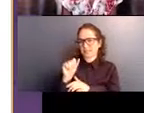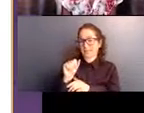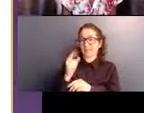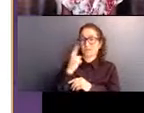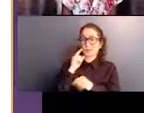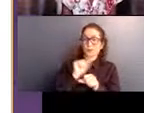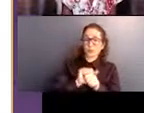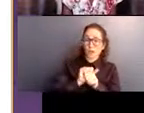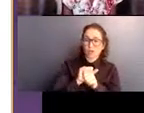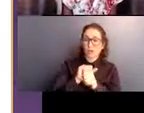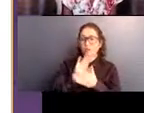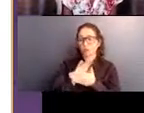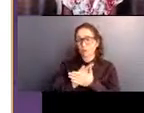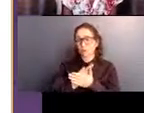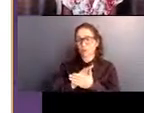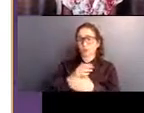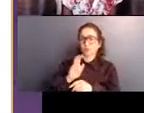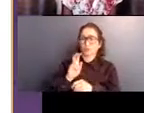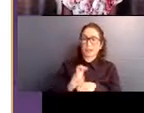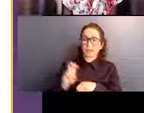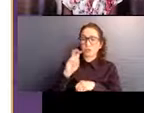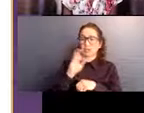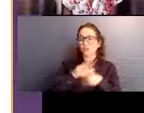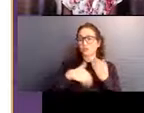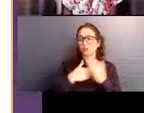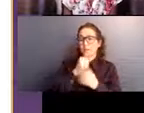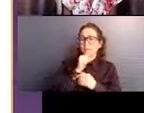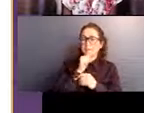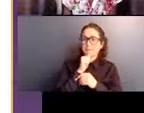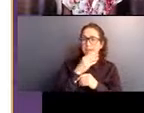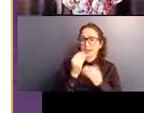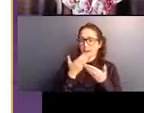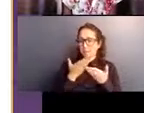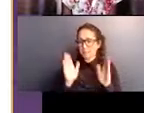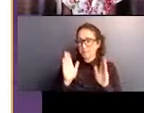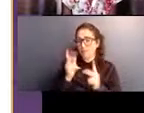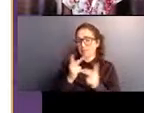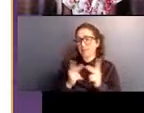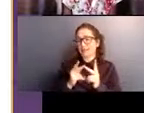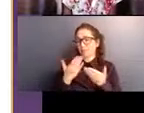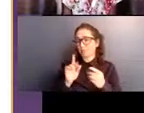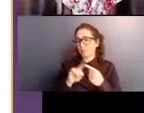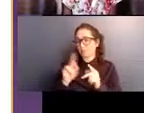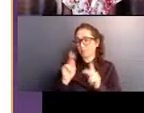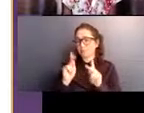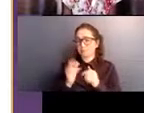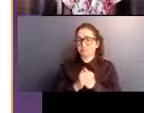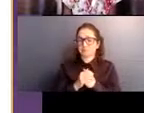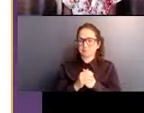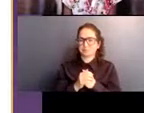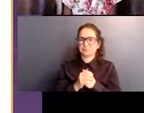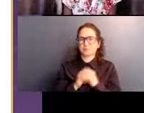schools, transportation, and all public and private places that are open to the general public.